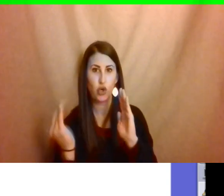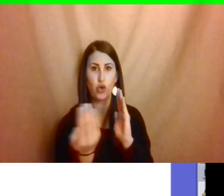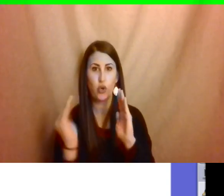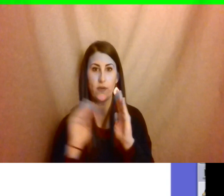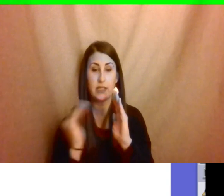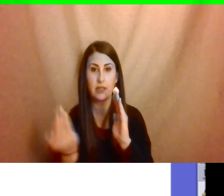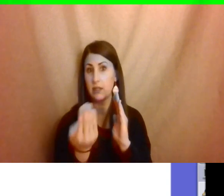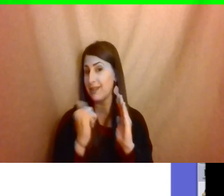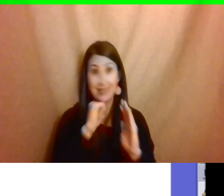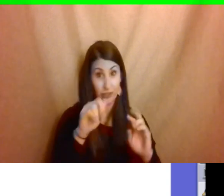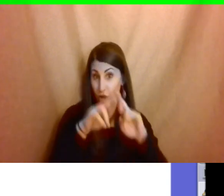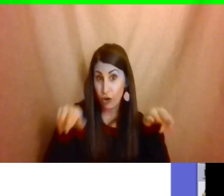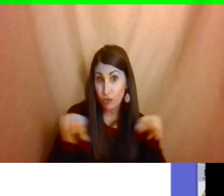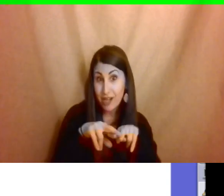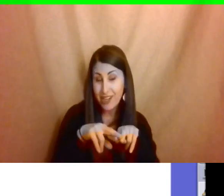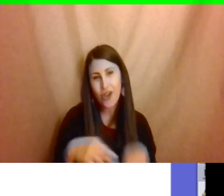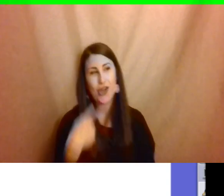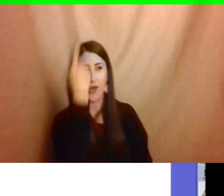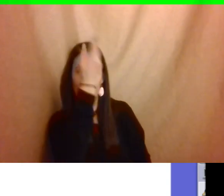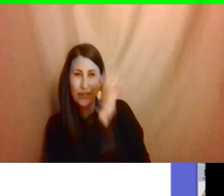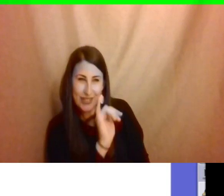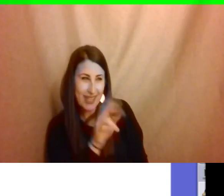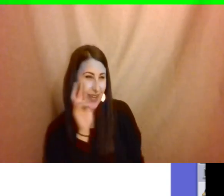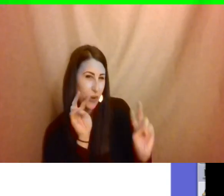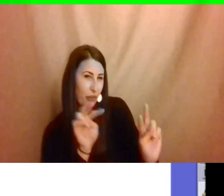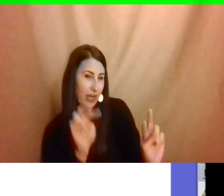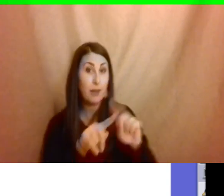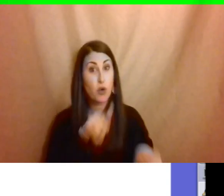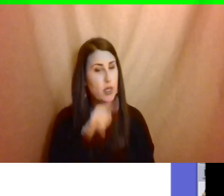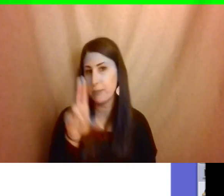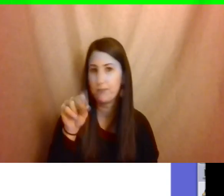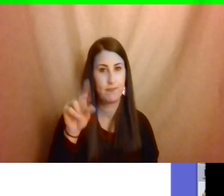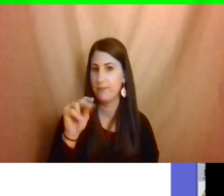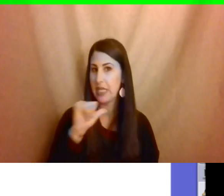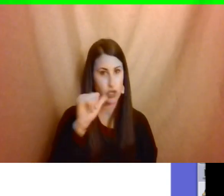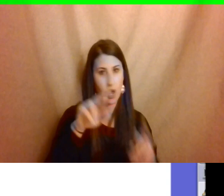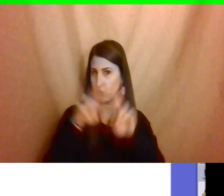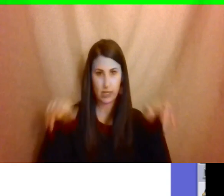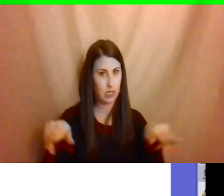rectangle, right? It's curved. Rectangles are not curved.